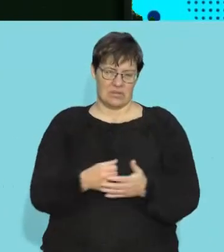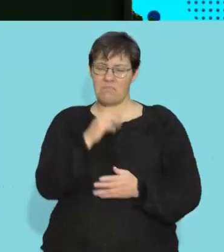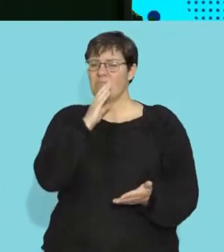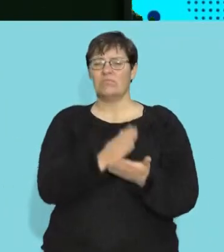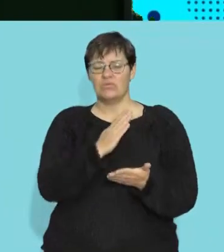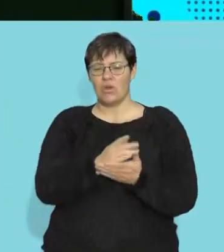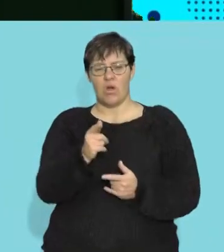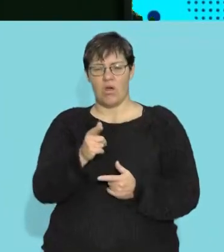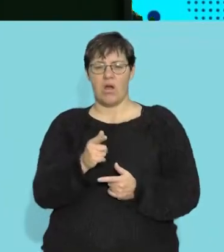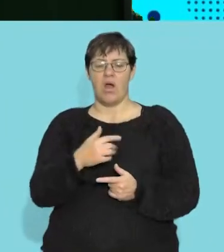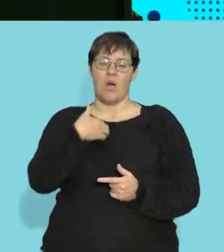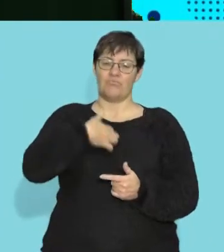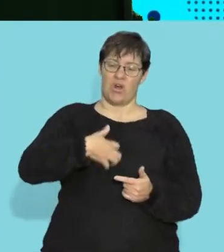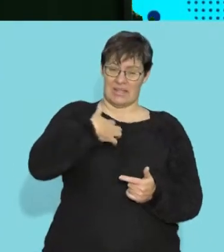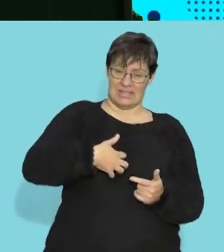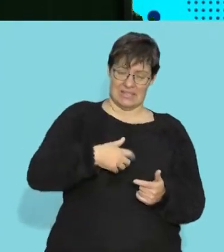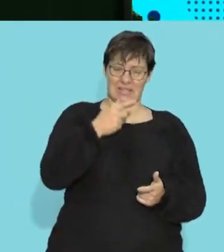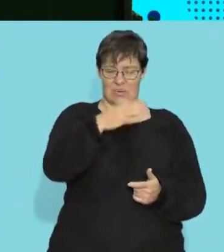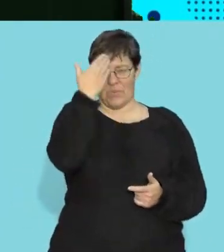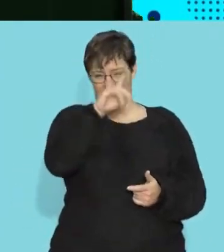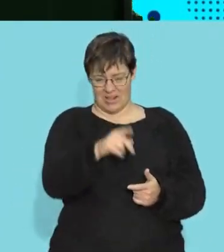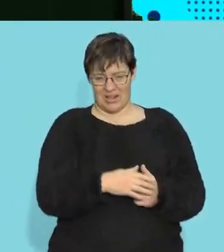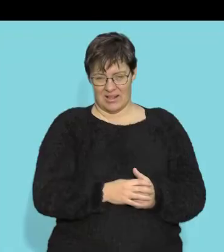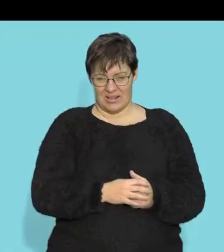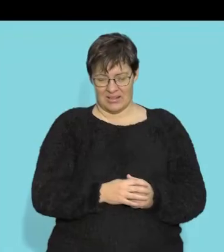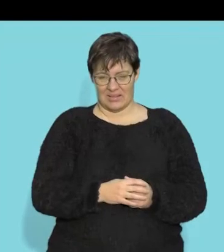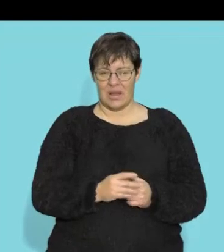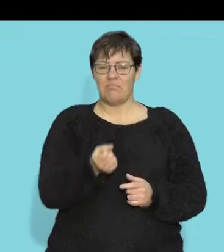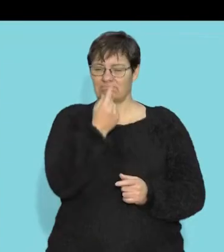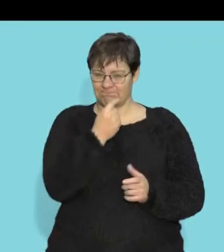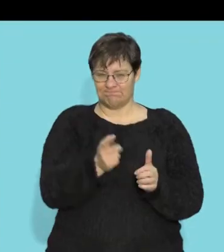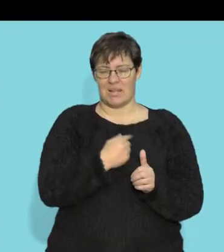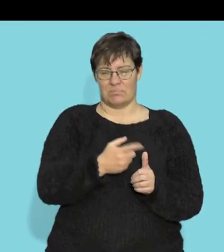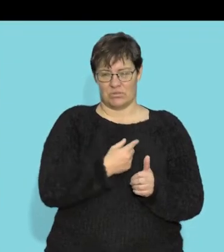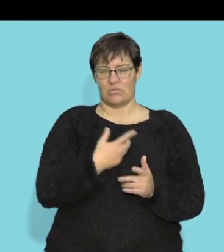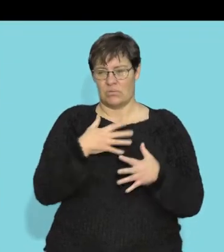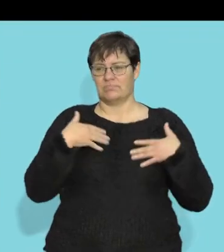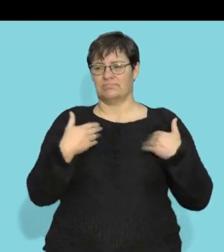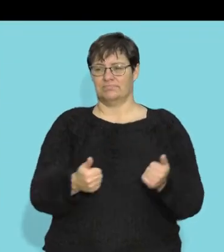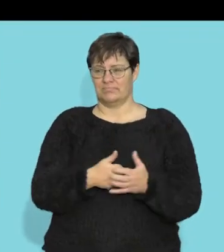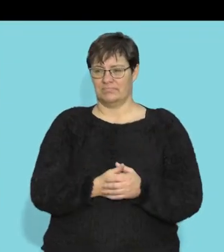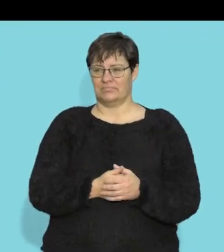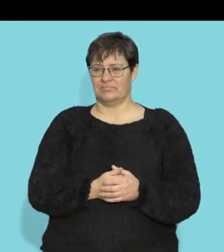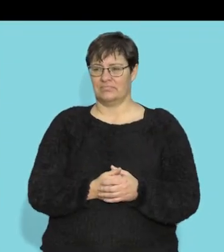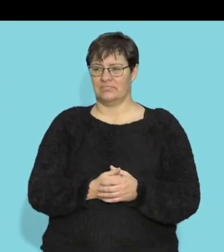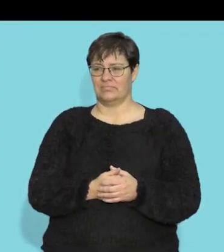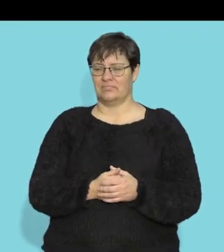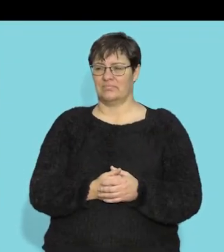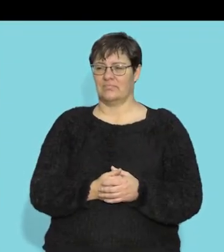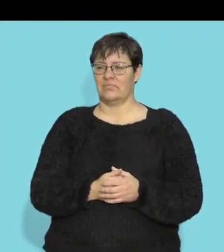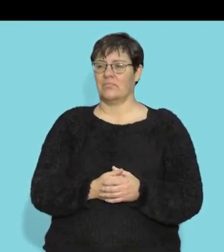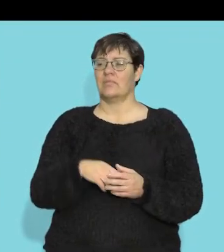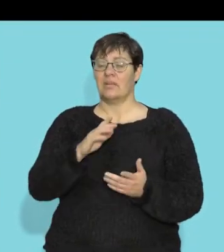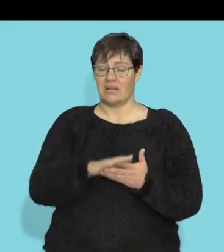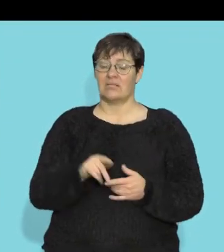said, bronchitis, you will have antibiotics in order to cure that. The next one is